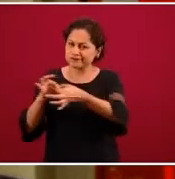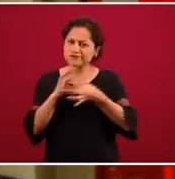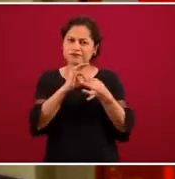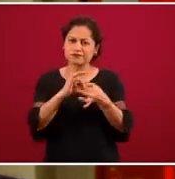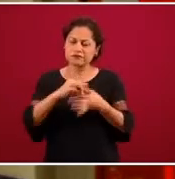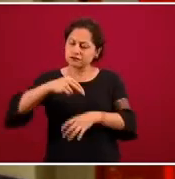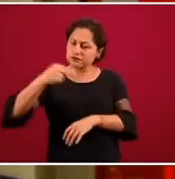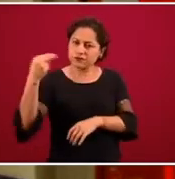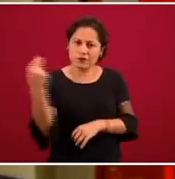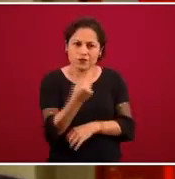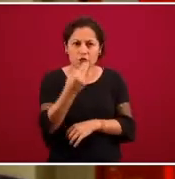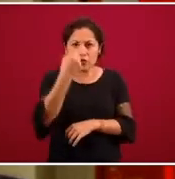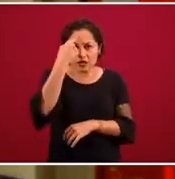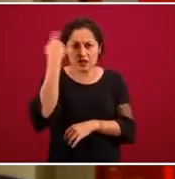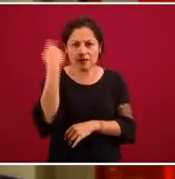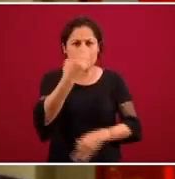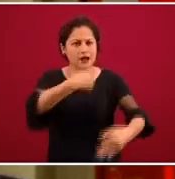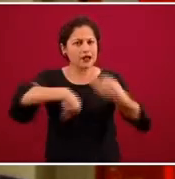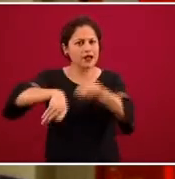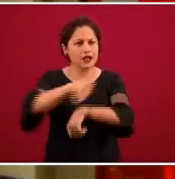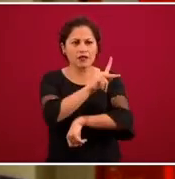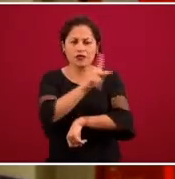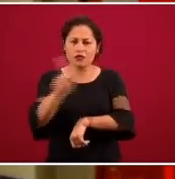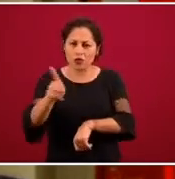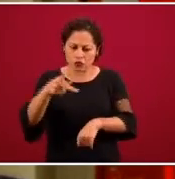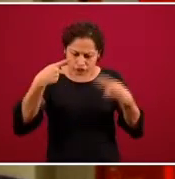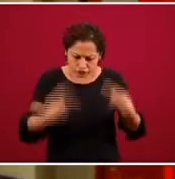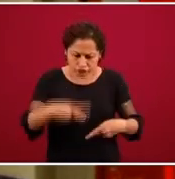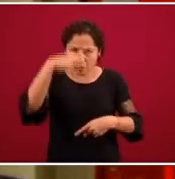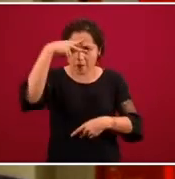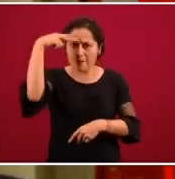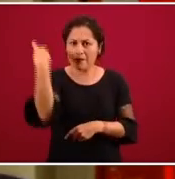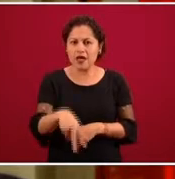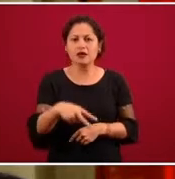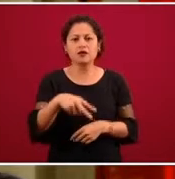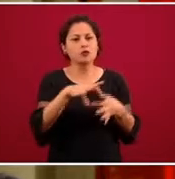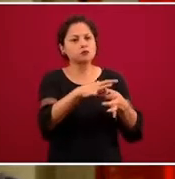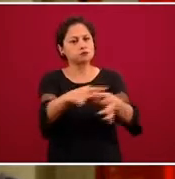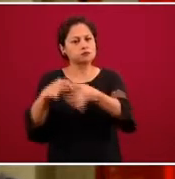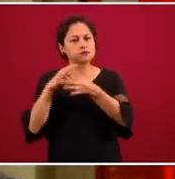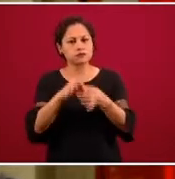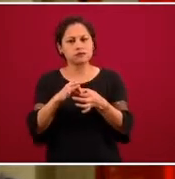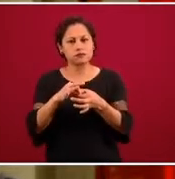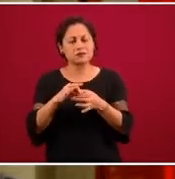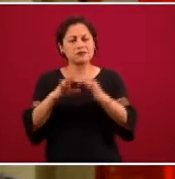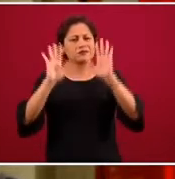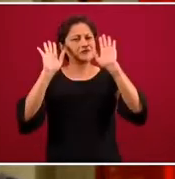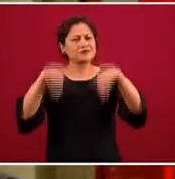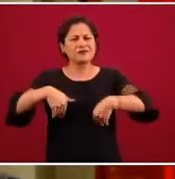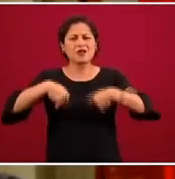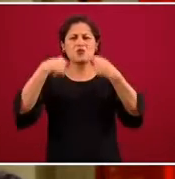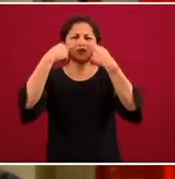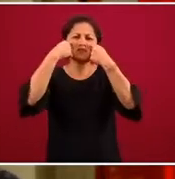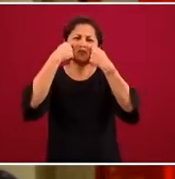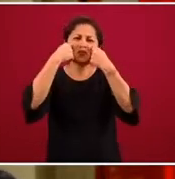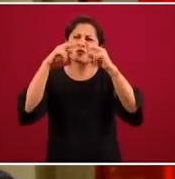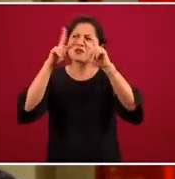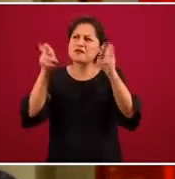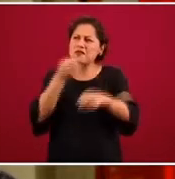We want to be together as Mexicans, independent of whether we are health